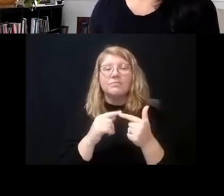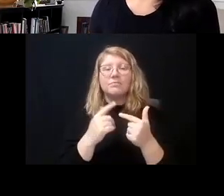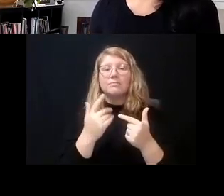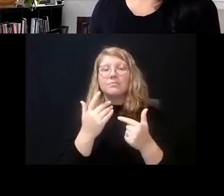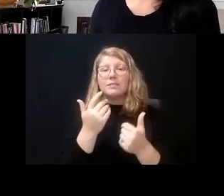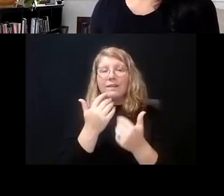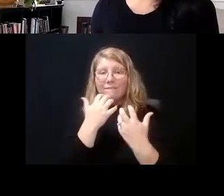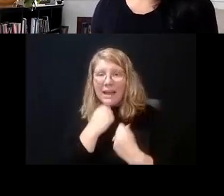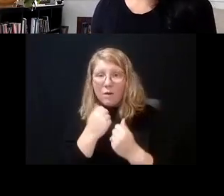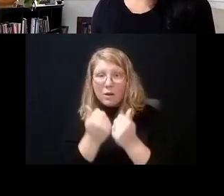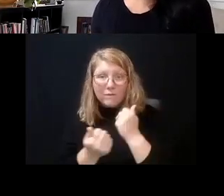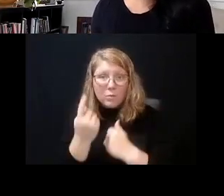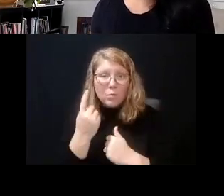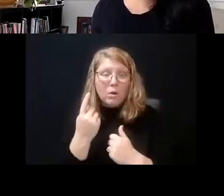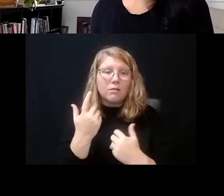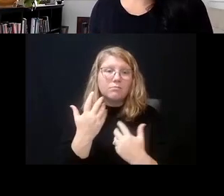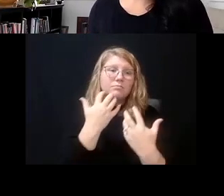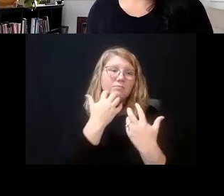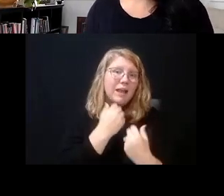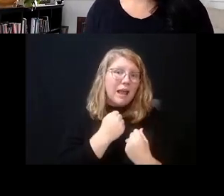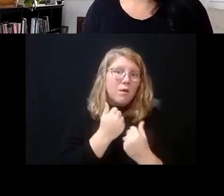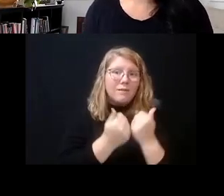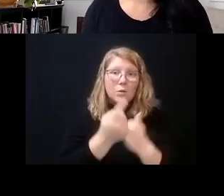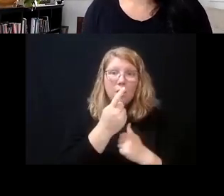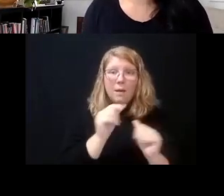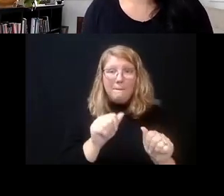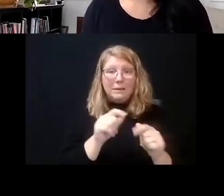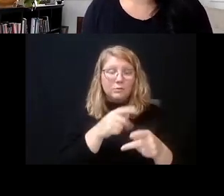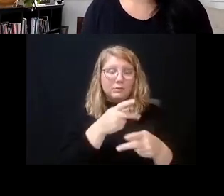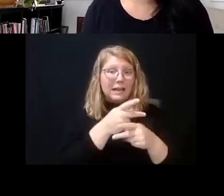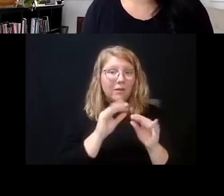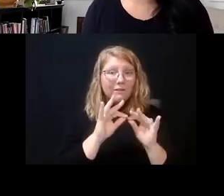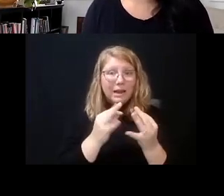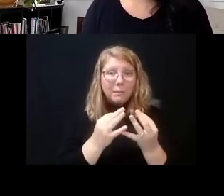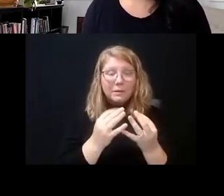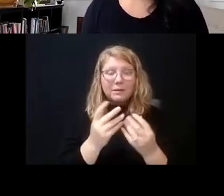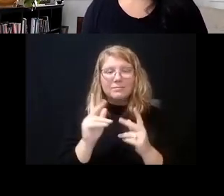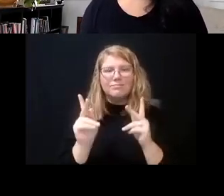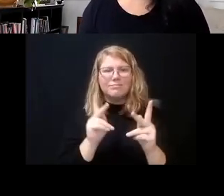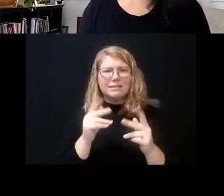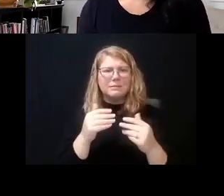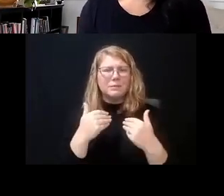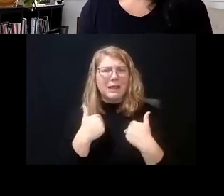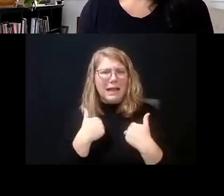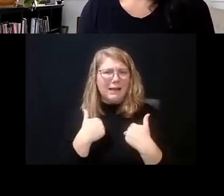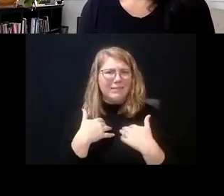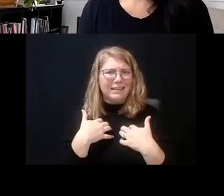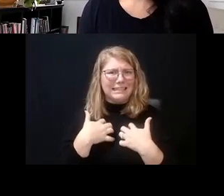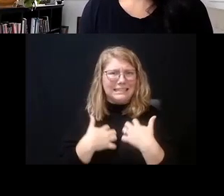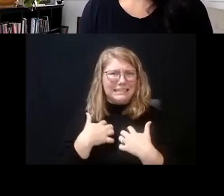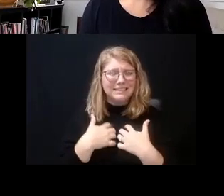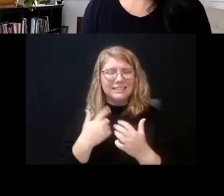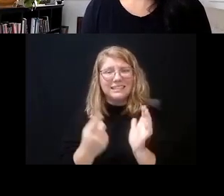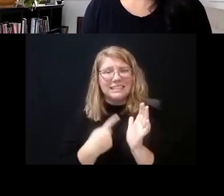everyone's ability to care for their family. And I think, you know, people have pointed to that tension around, sometimes folks make